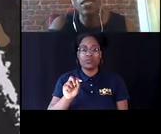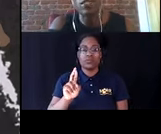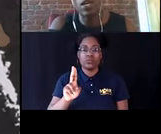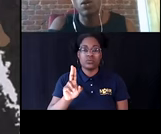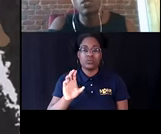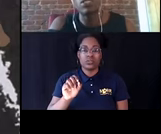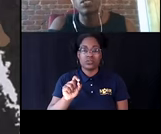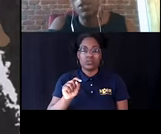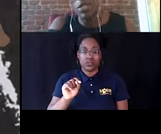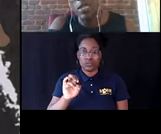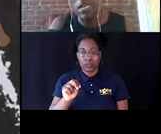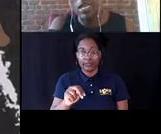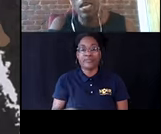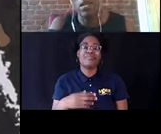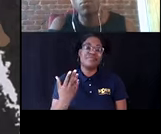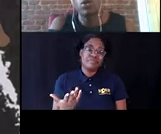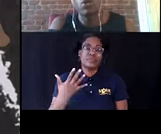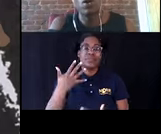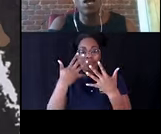in the 1890s, her status was discovered